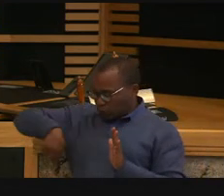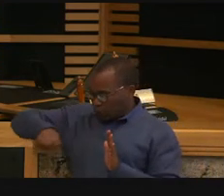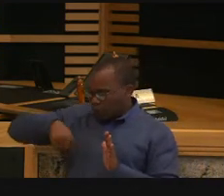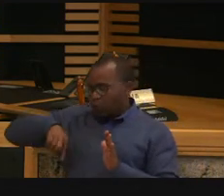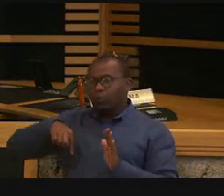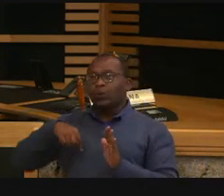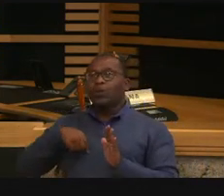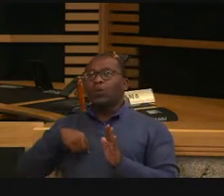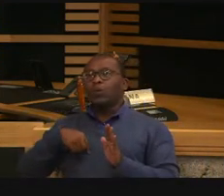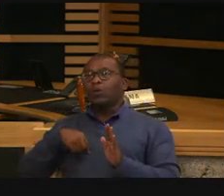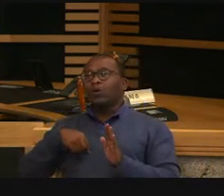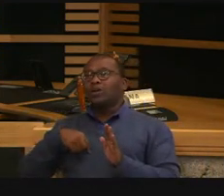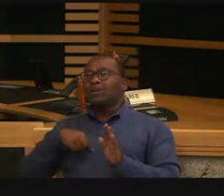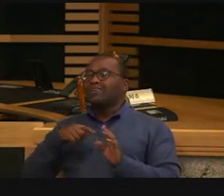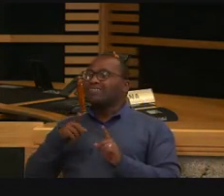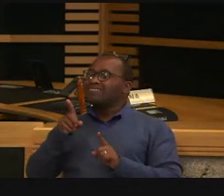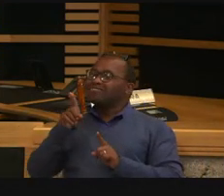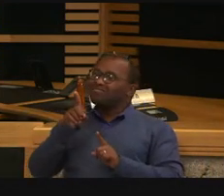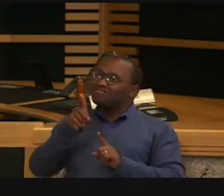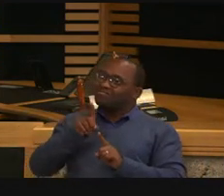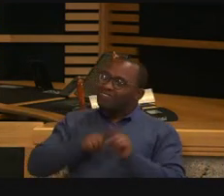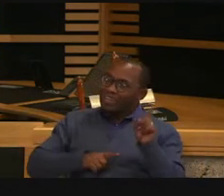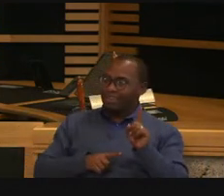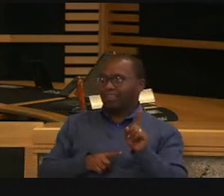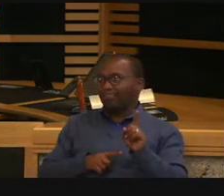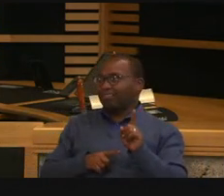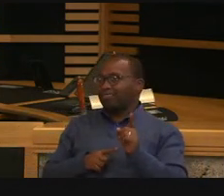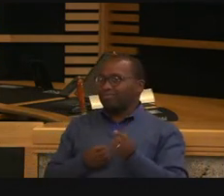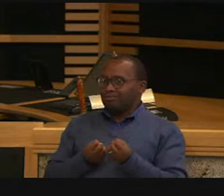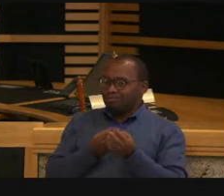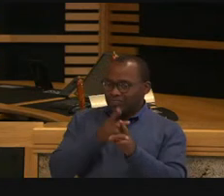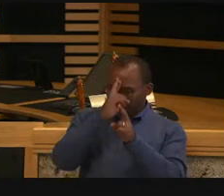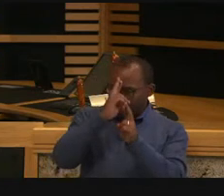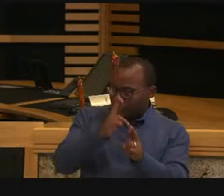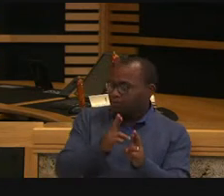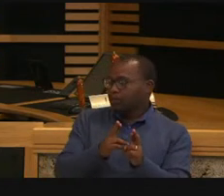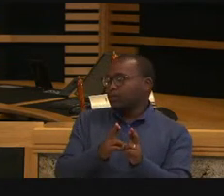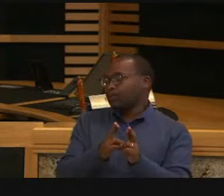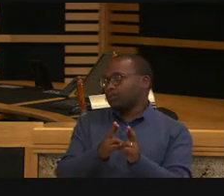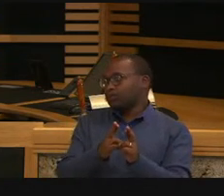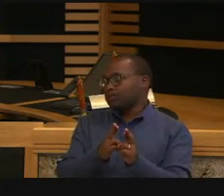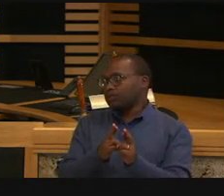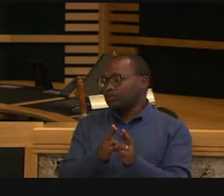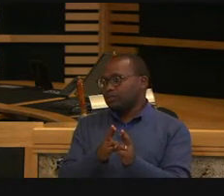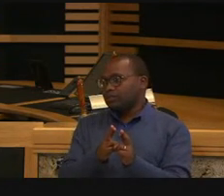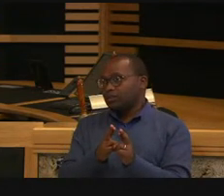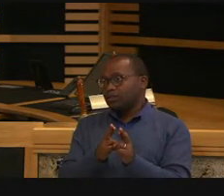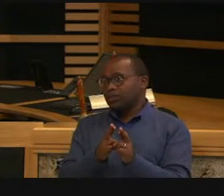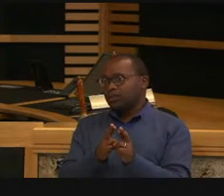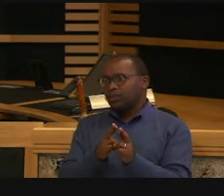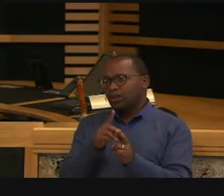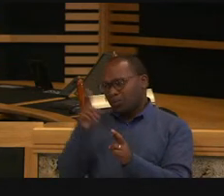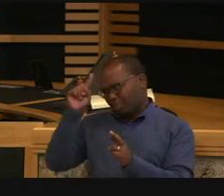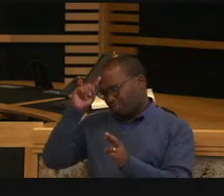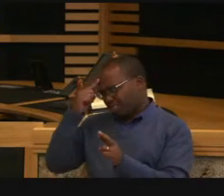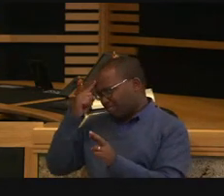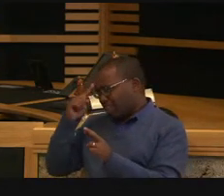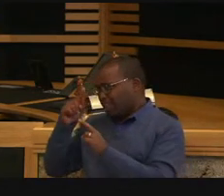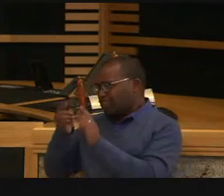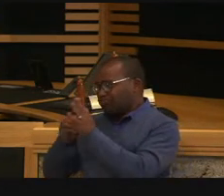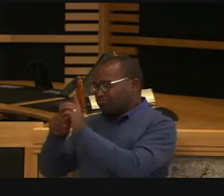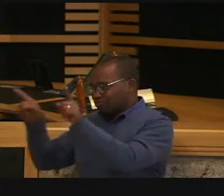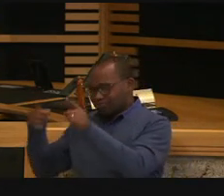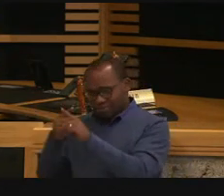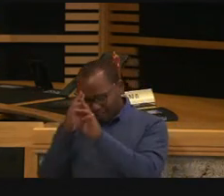our legislation in dignifying and respectful manner, and think that those who break the law will respect it. No